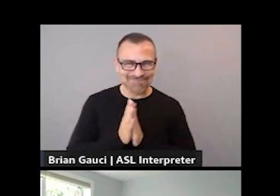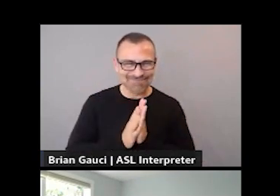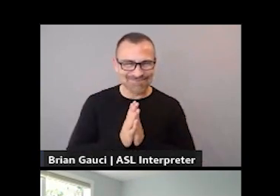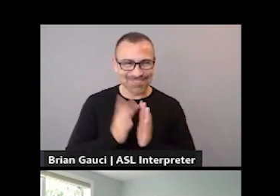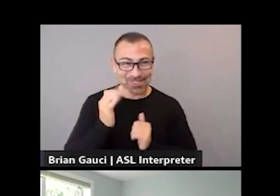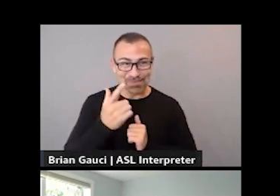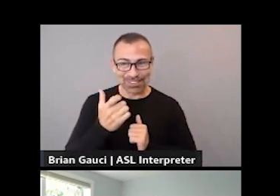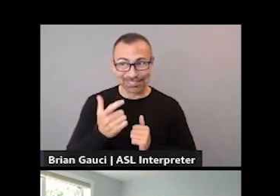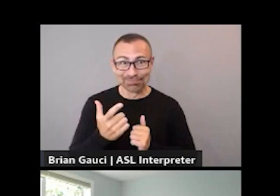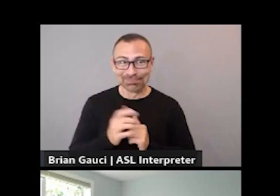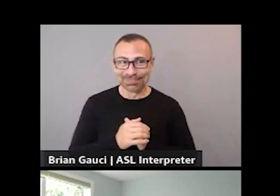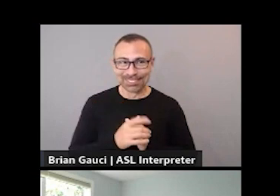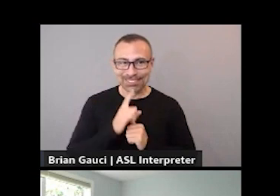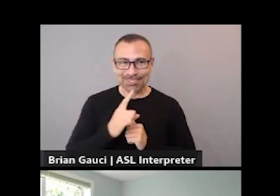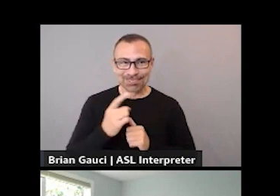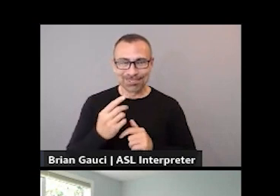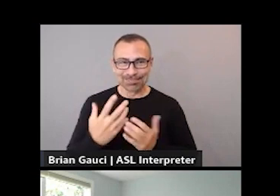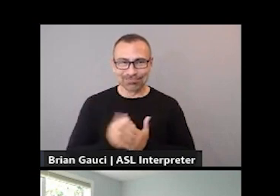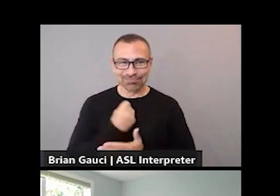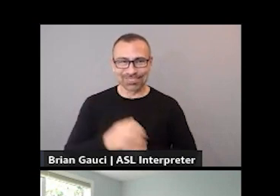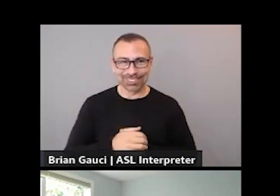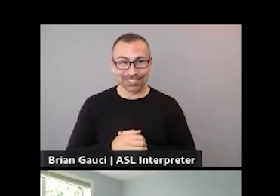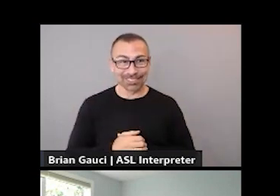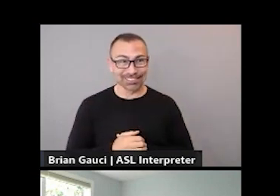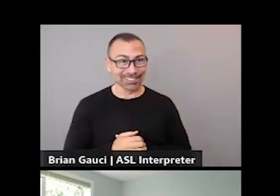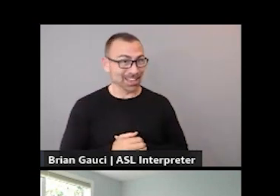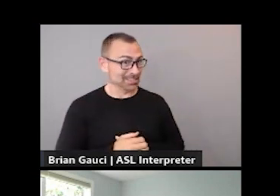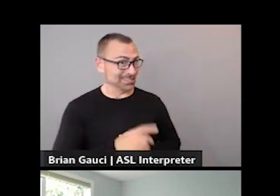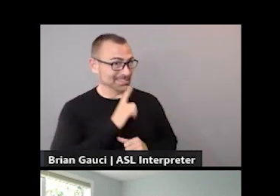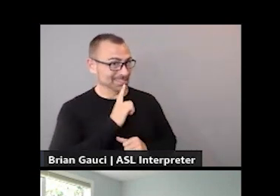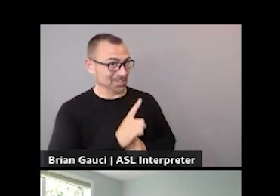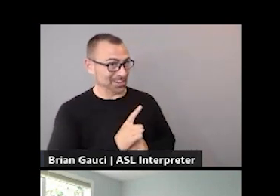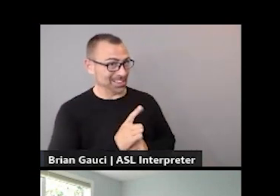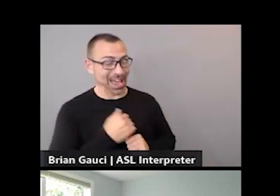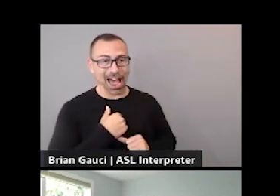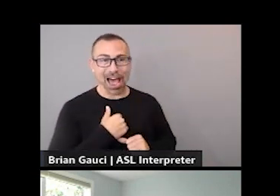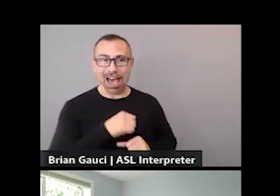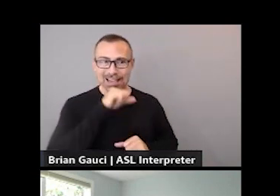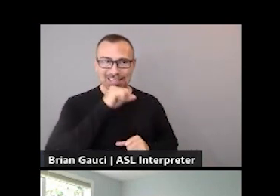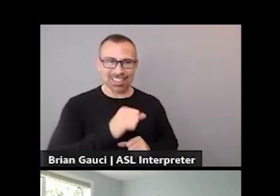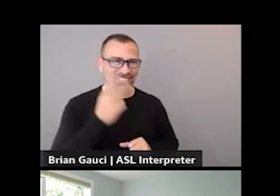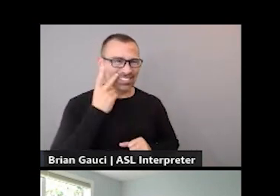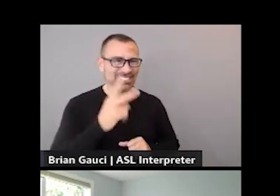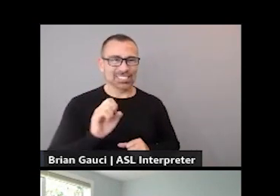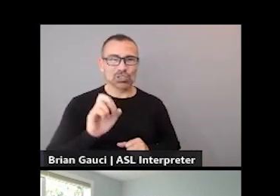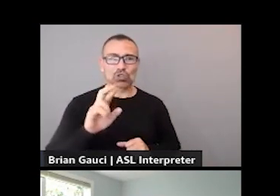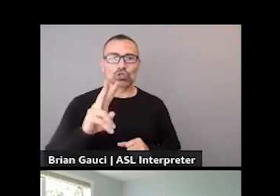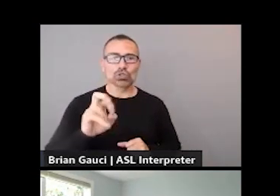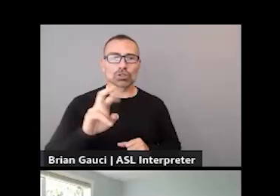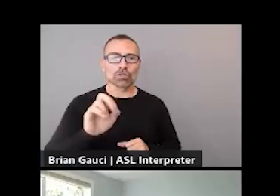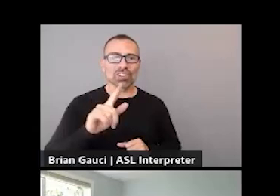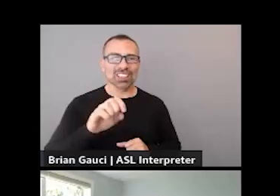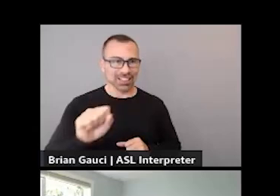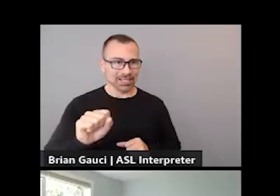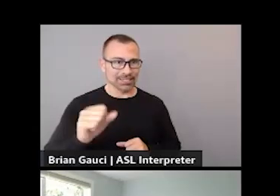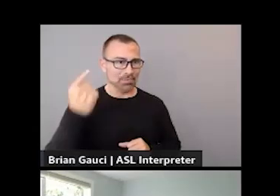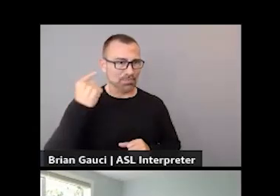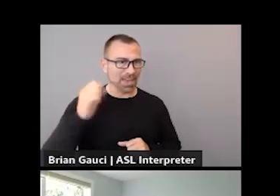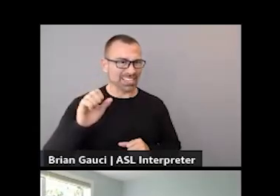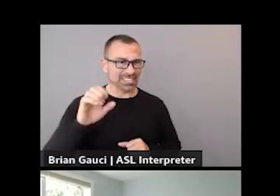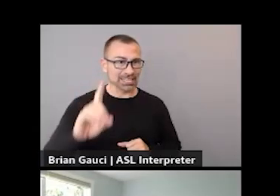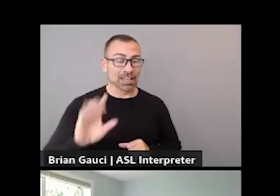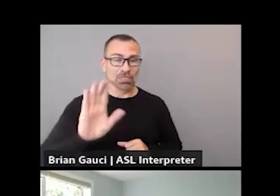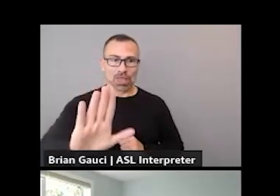up your wheelhouse, right? It definitely is. Okay. Love to see the serverless backends. It's always good to see that technology on